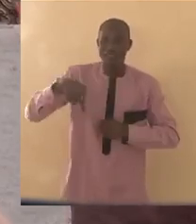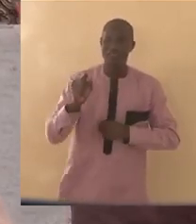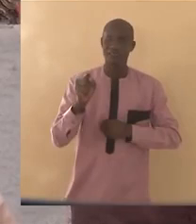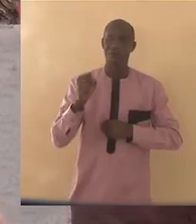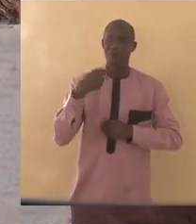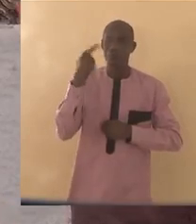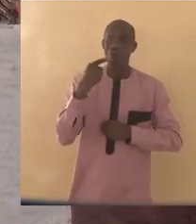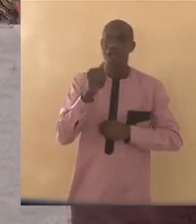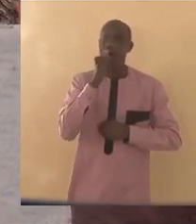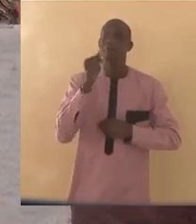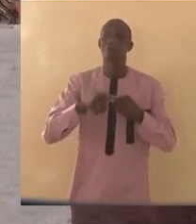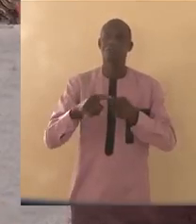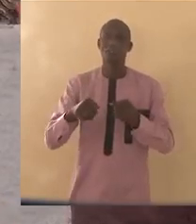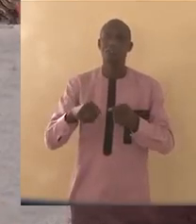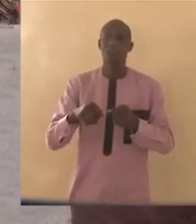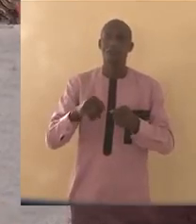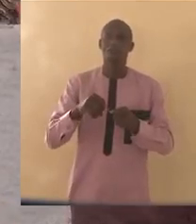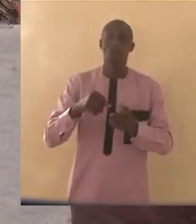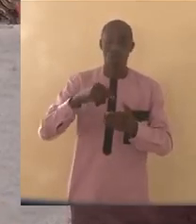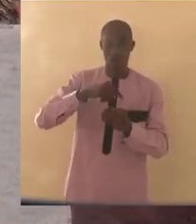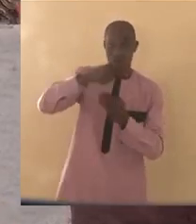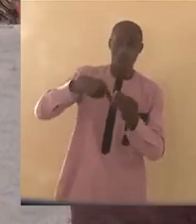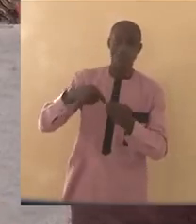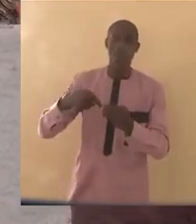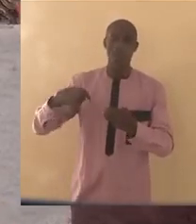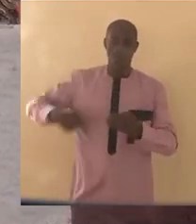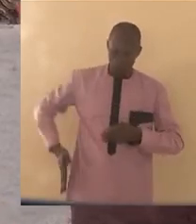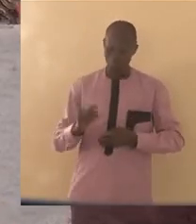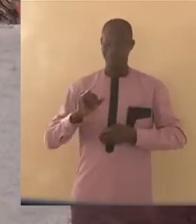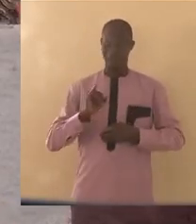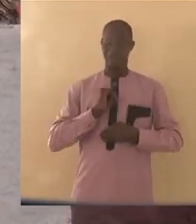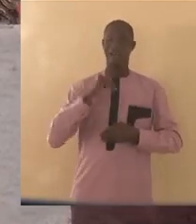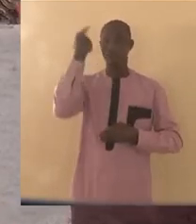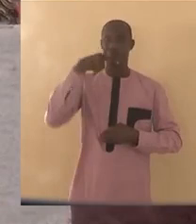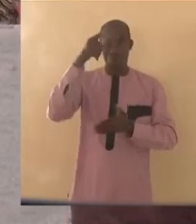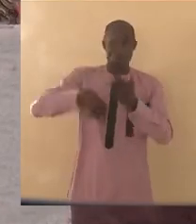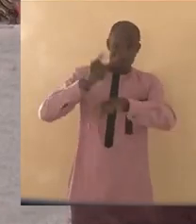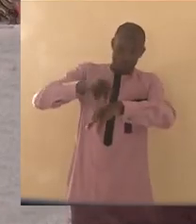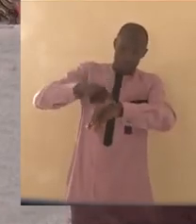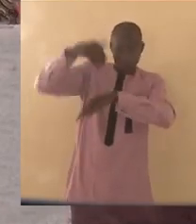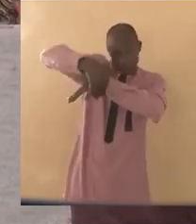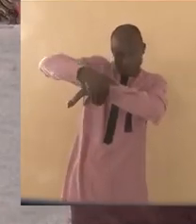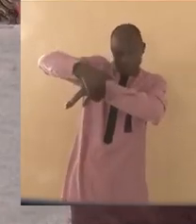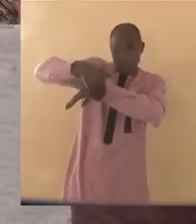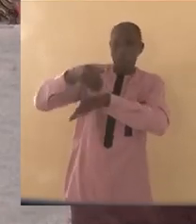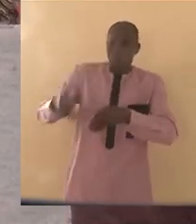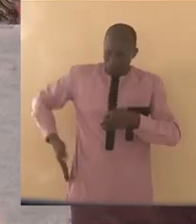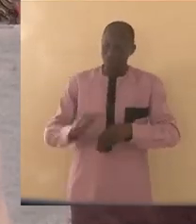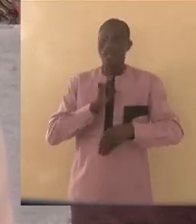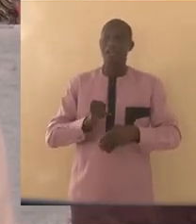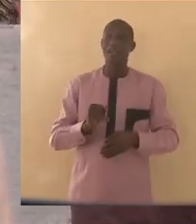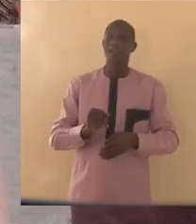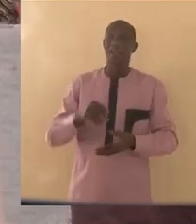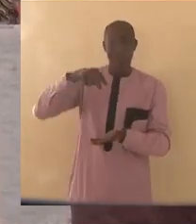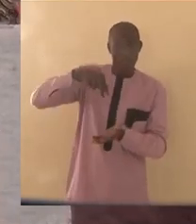I am to say for this problem. And when I say this psalm, where should I face to say it? What time of the night should I